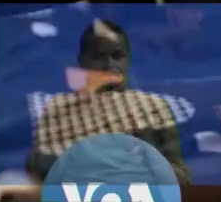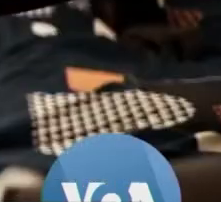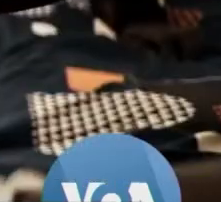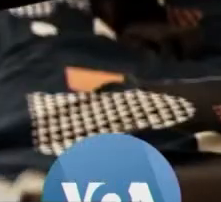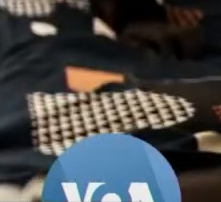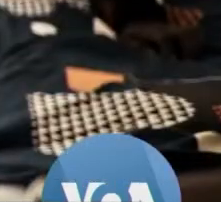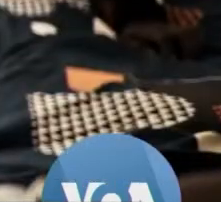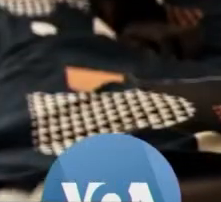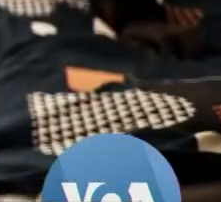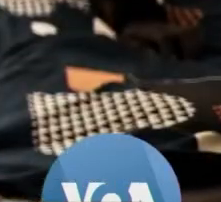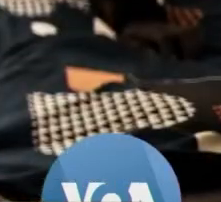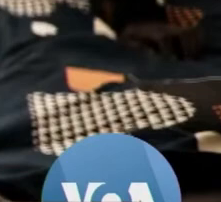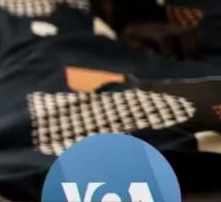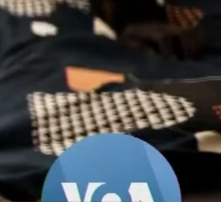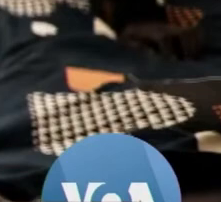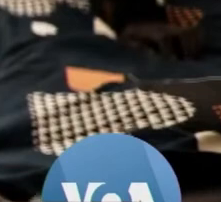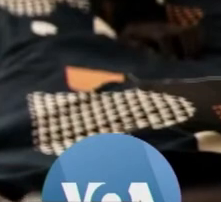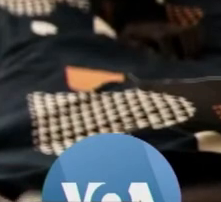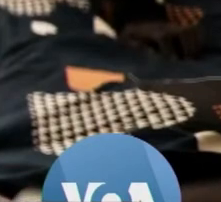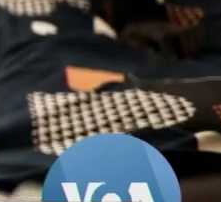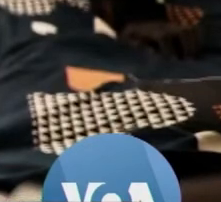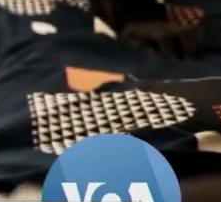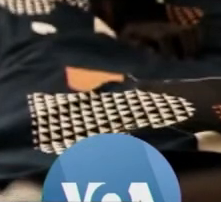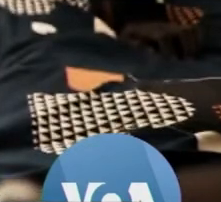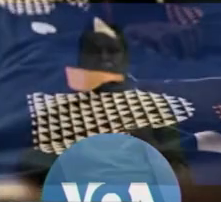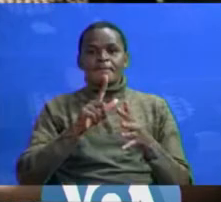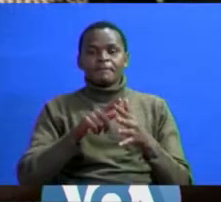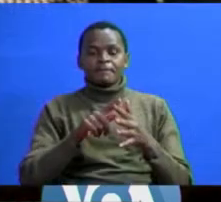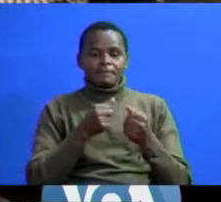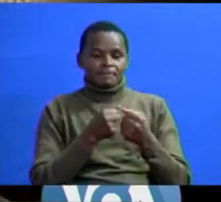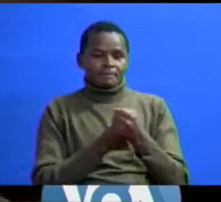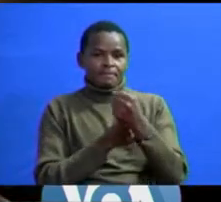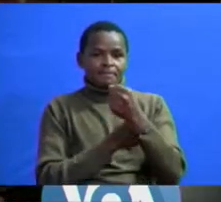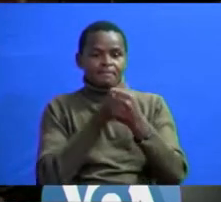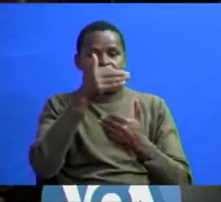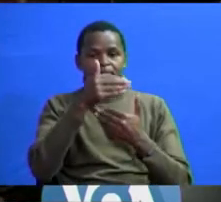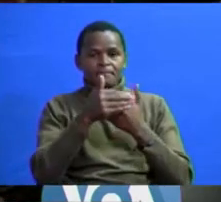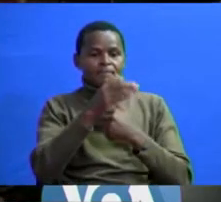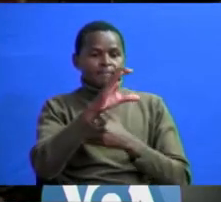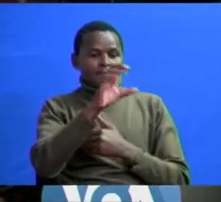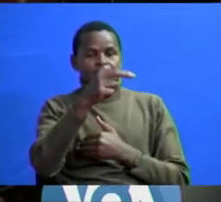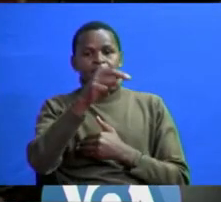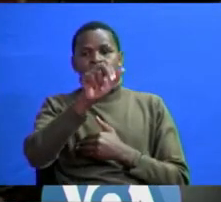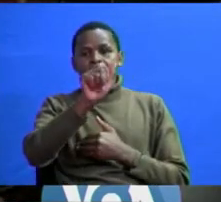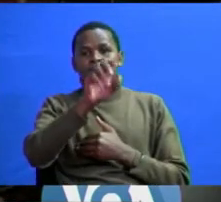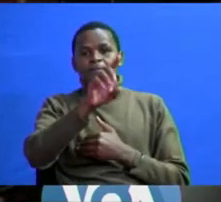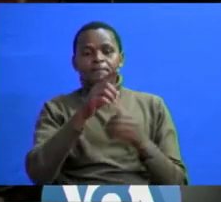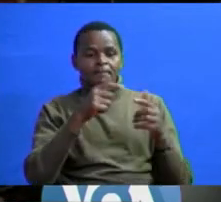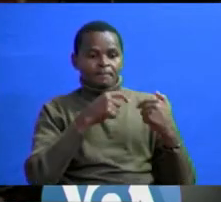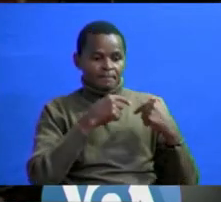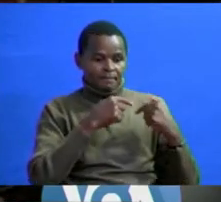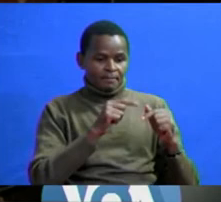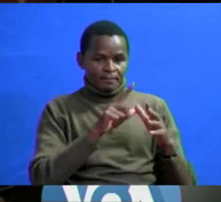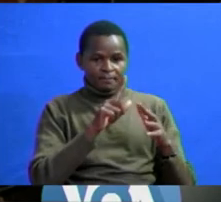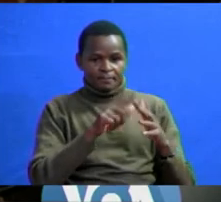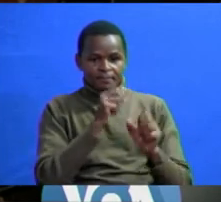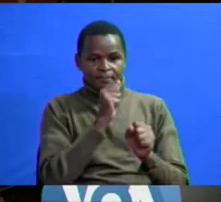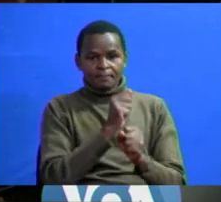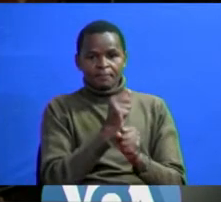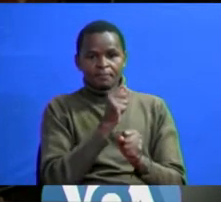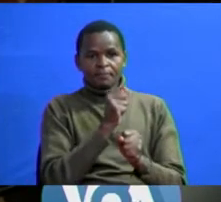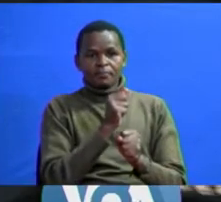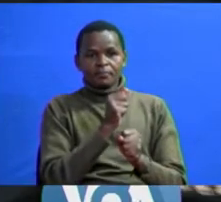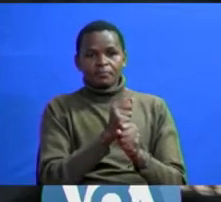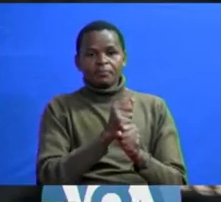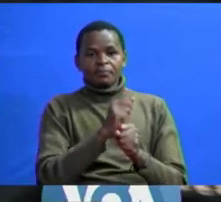horse-drawn cart and rode the kilometre or so across the border to neighboring Chad. Since then, he's set up a makeshift pharmacy in